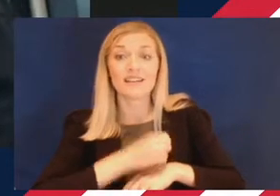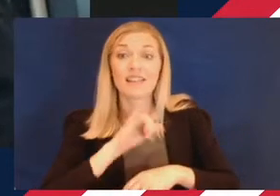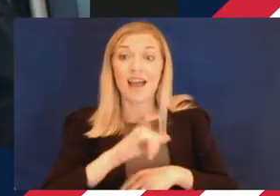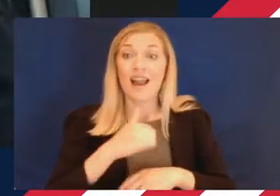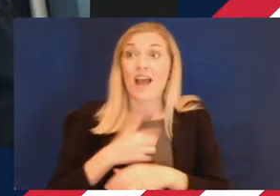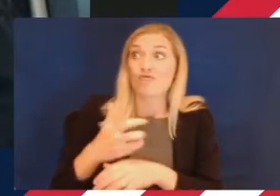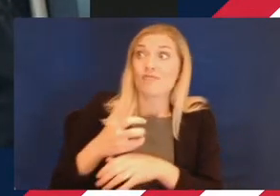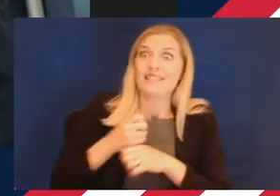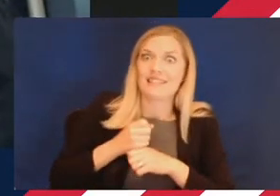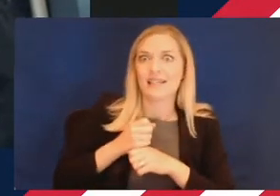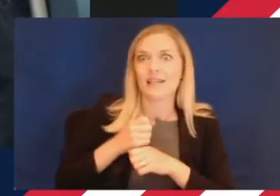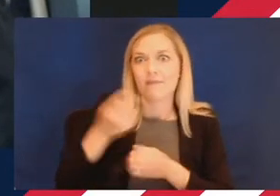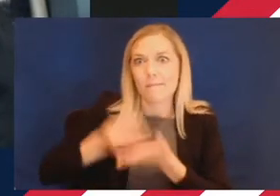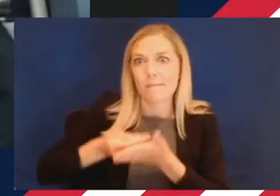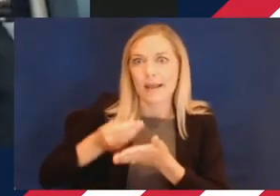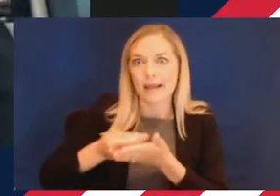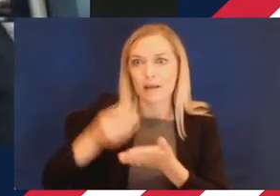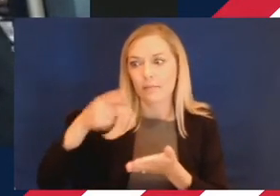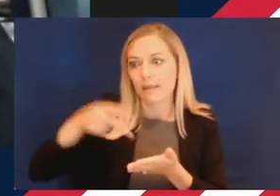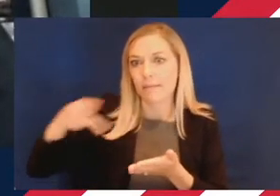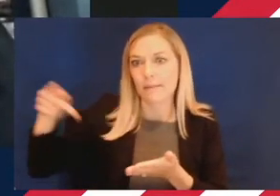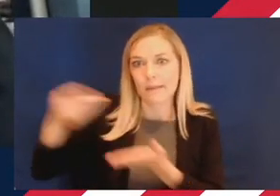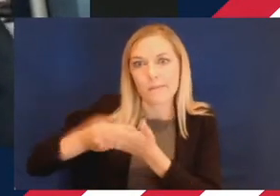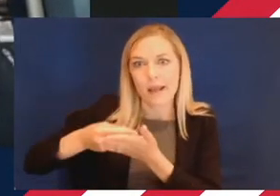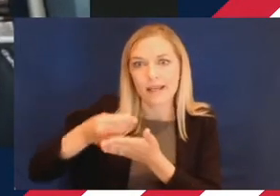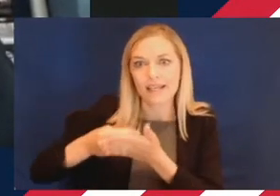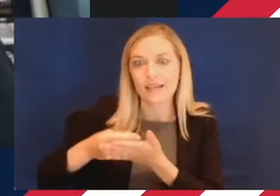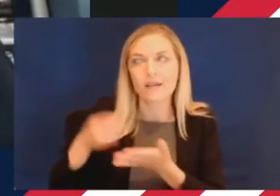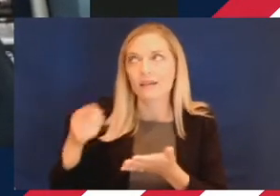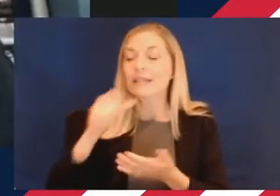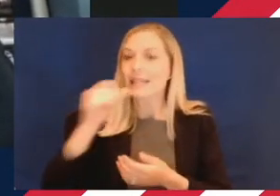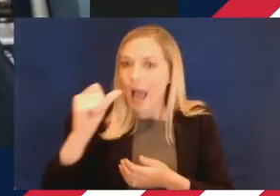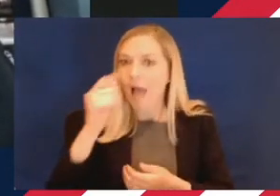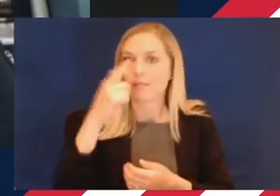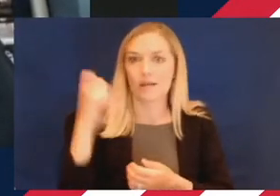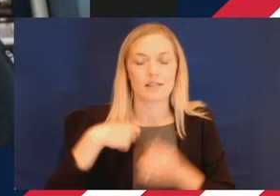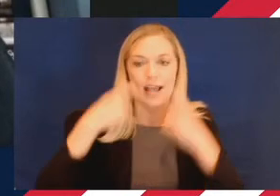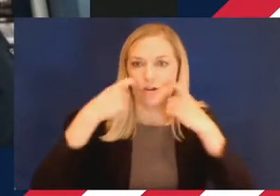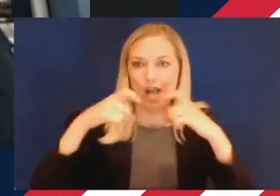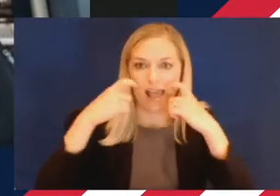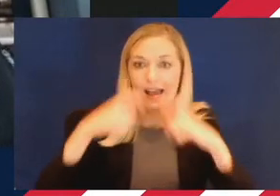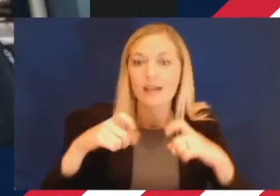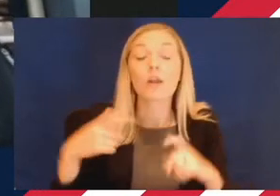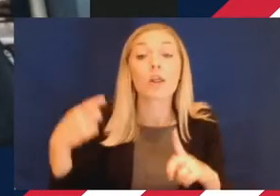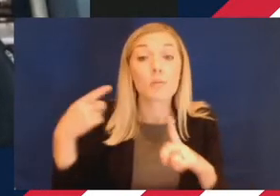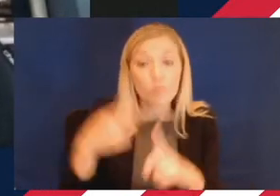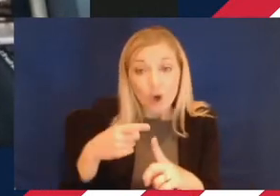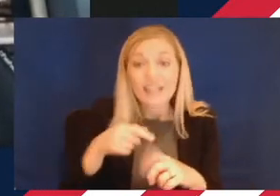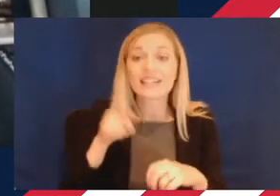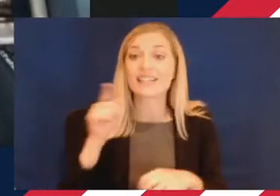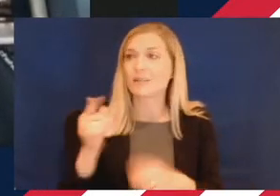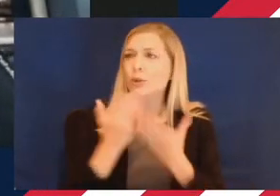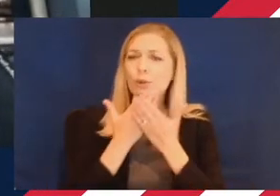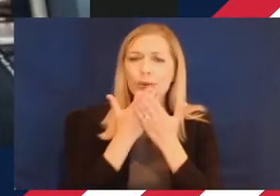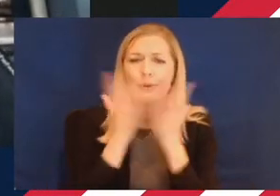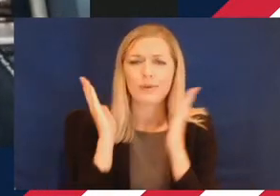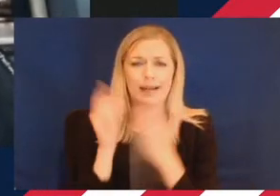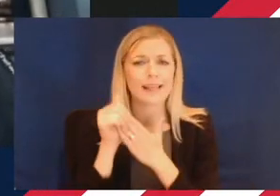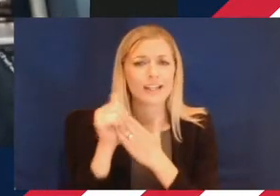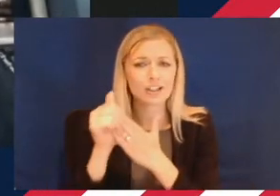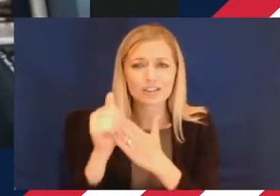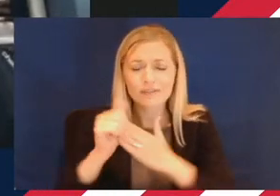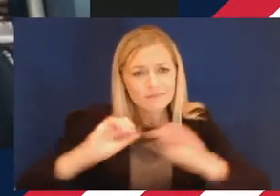we're having a resurgence because of lack of leadership. That's the end of that story. And because the community at